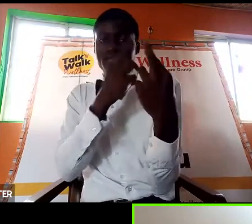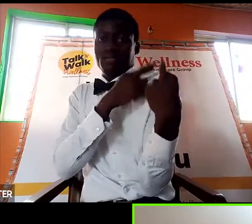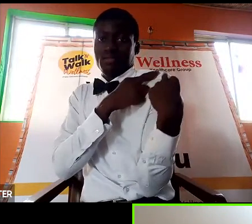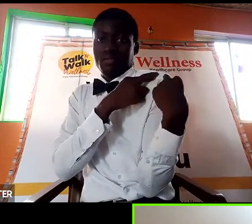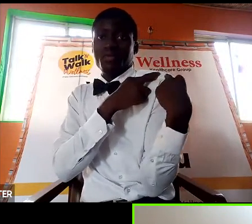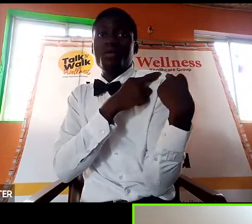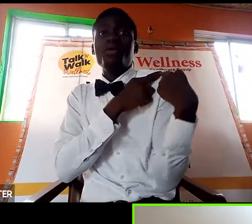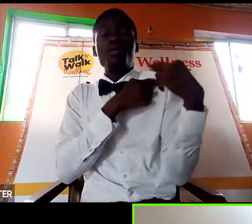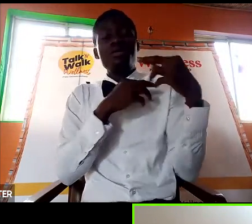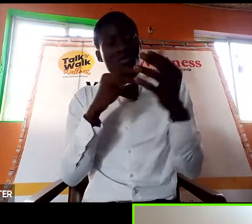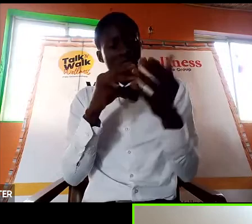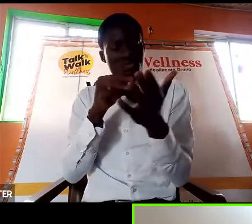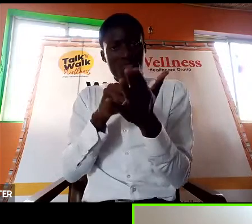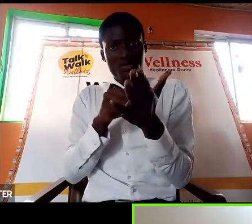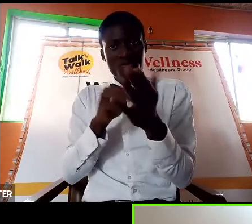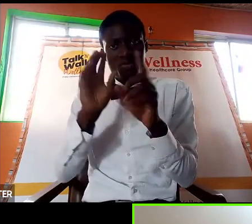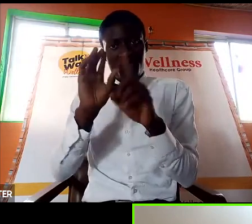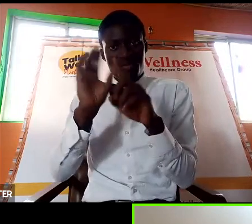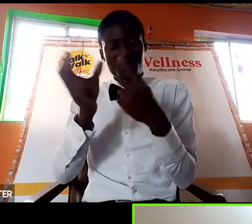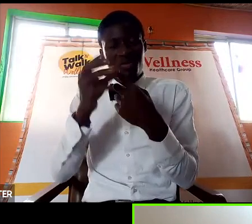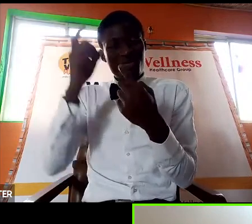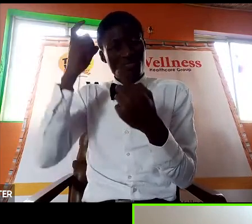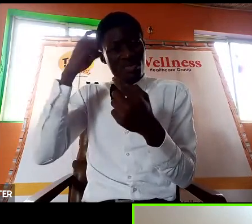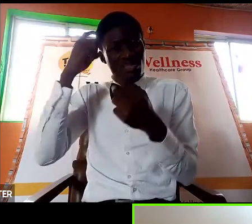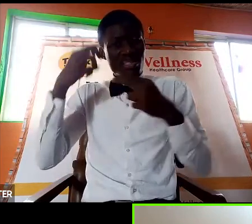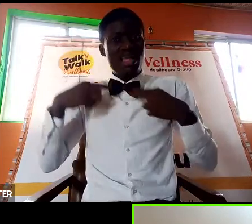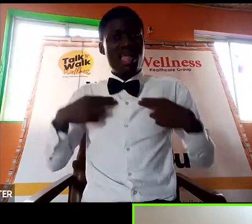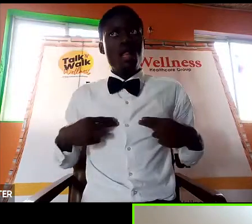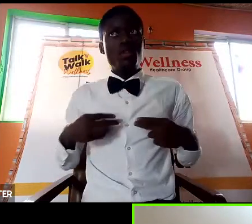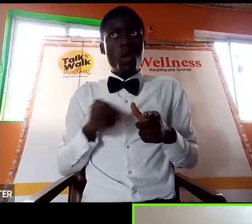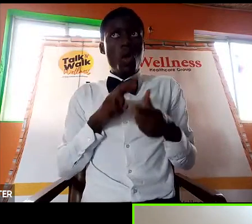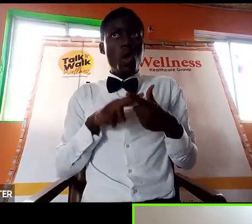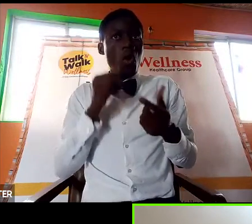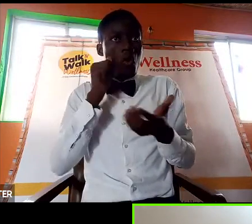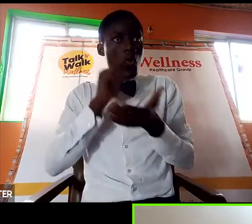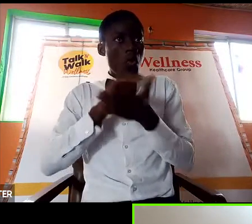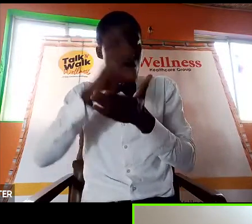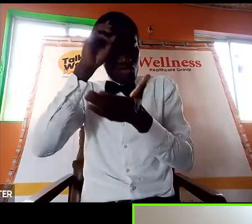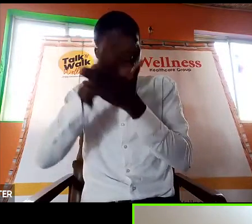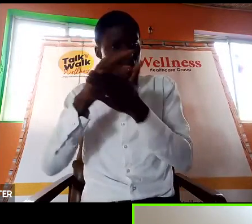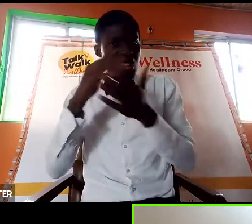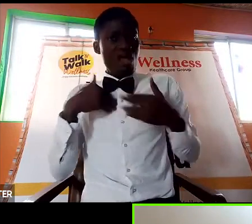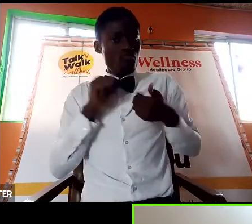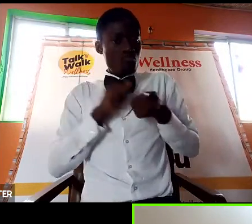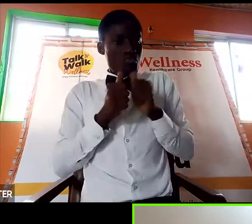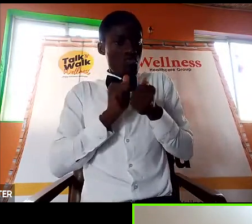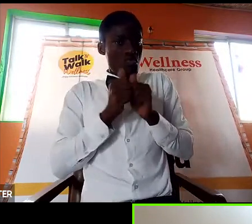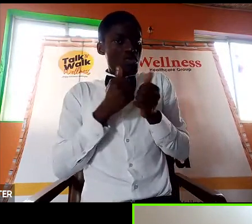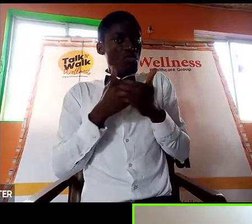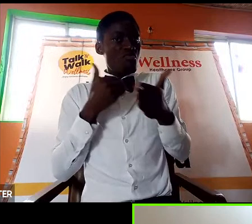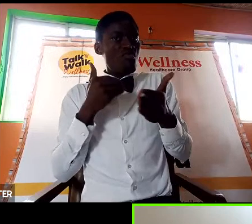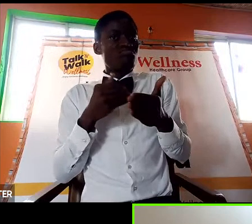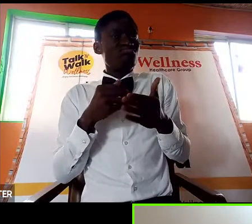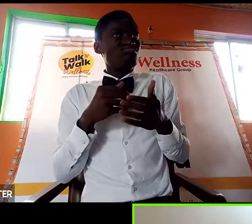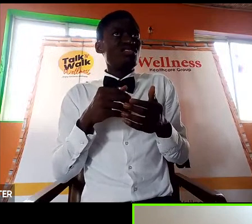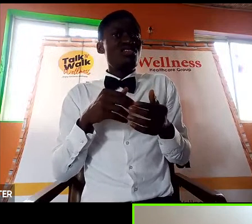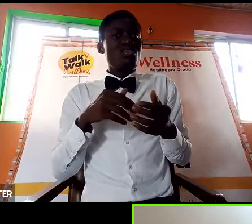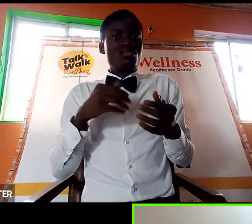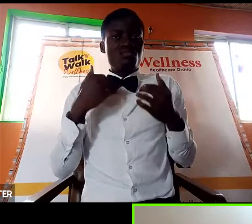issues, unresolved relationship issues. A lot of people, it might be about cluelessness. You don't know what somebody wants. You don't know how